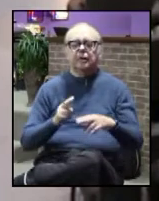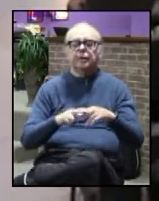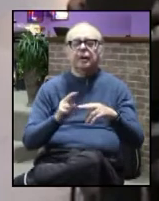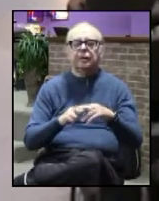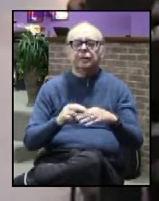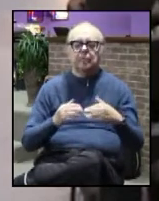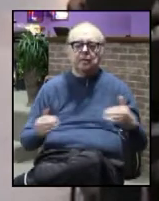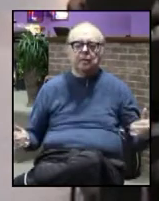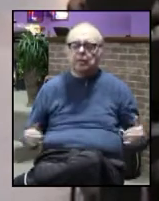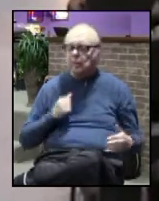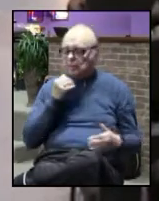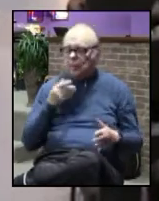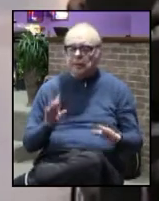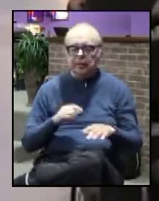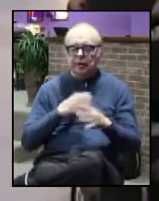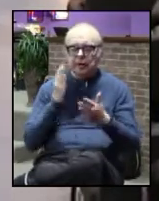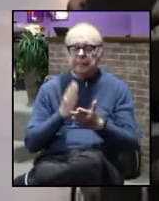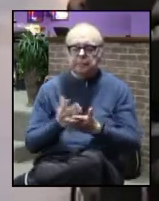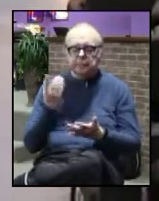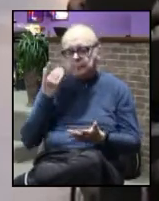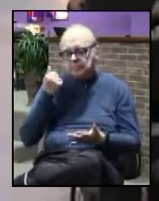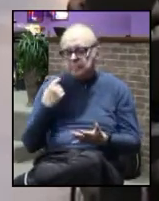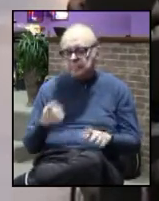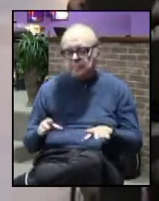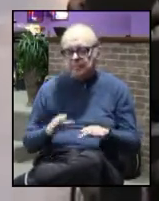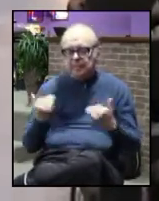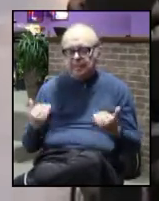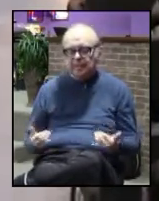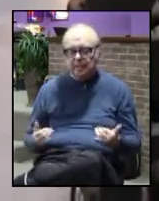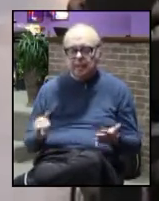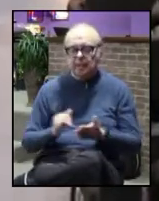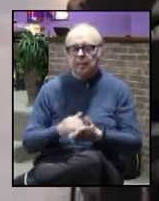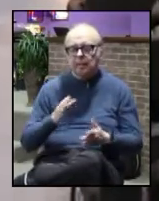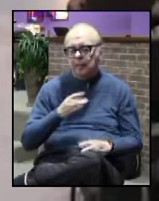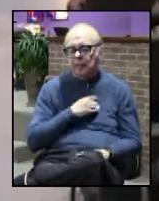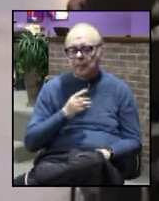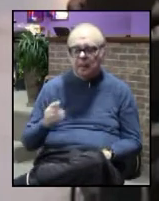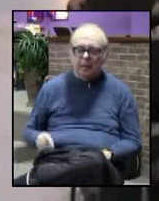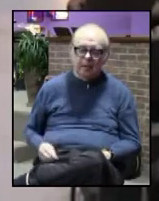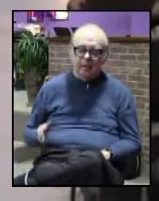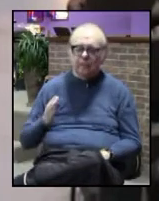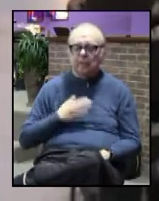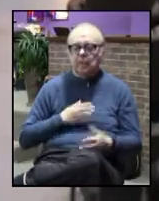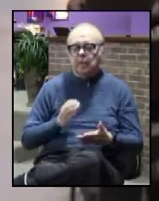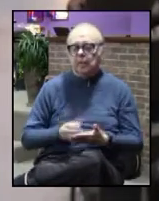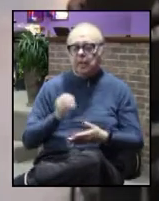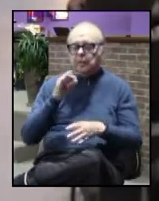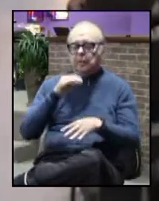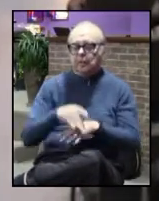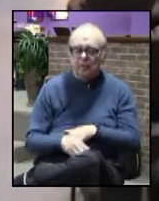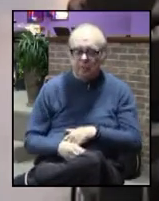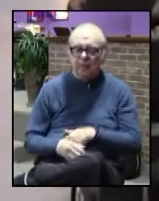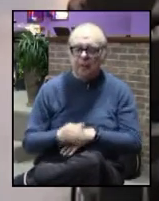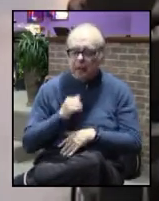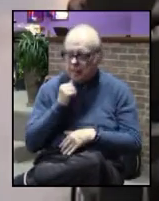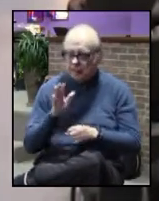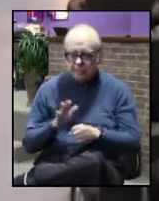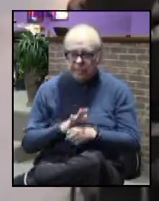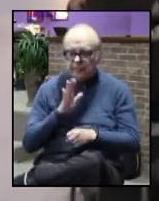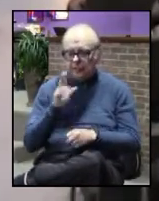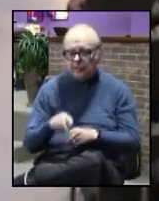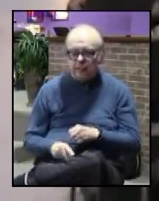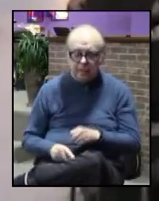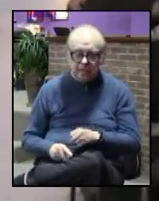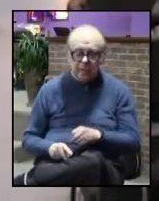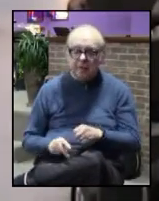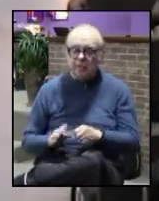Don't let them stop. God, what can you do today? This is why David said, my cup runneth over, Lord. Don't just fill it up,